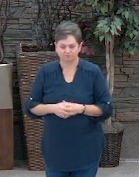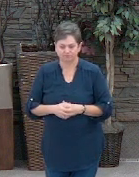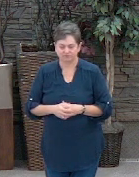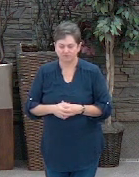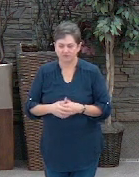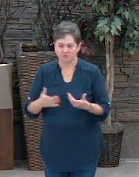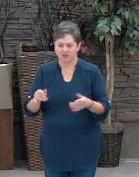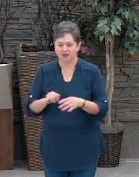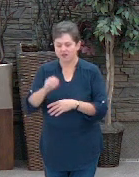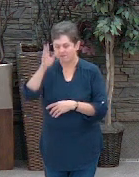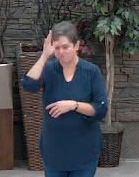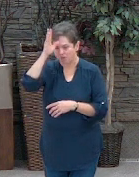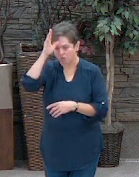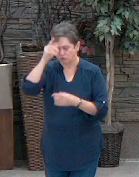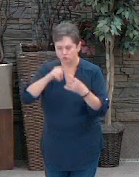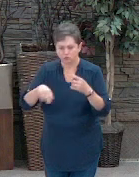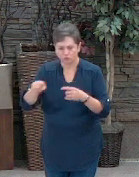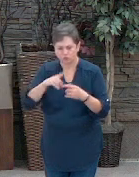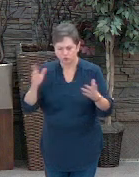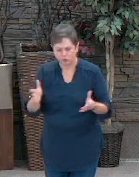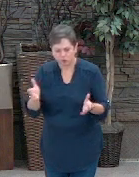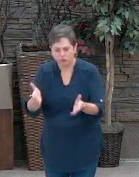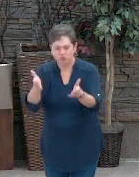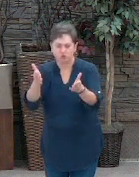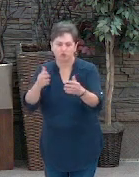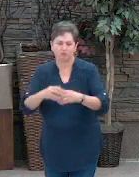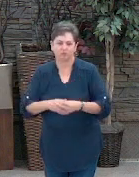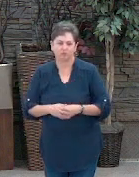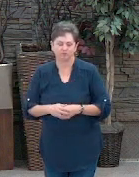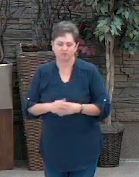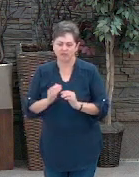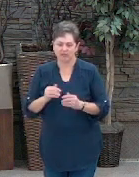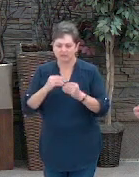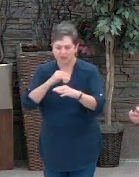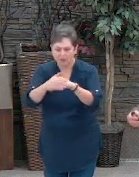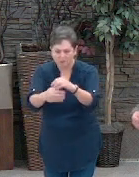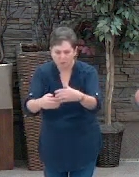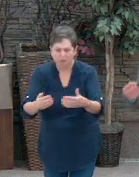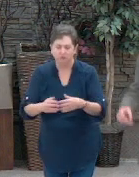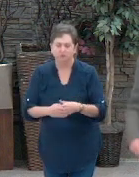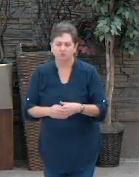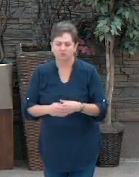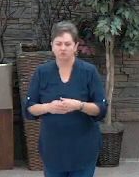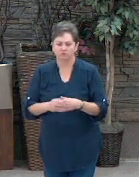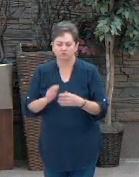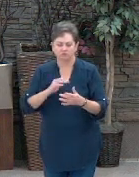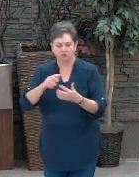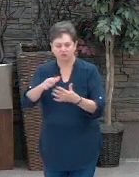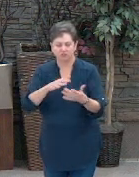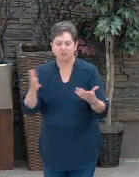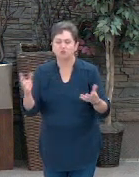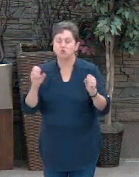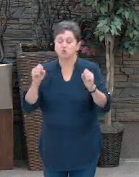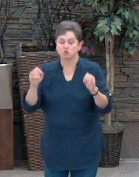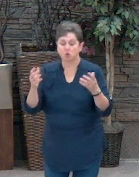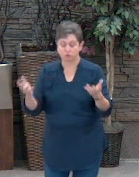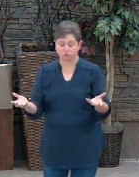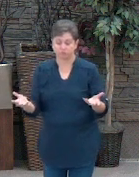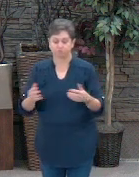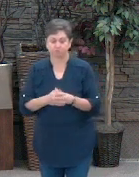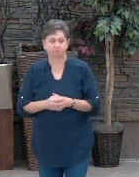We're like a father to you, encouraging, comforting, and urging. Okay, so